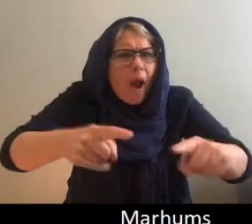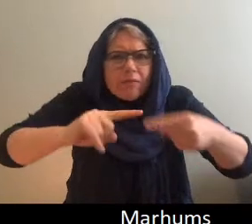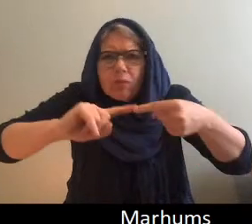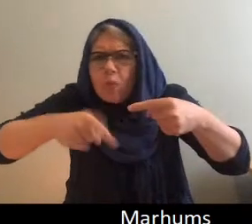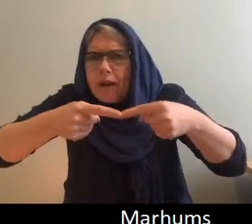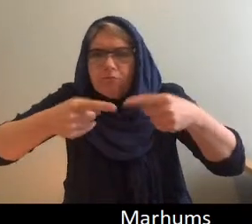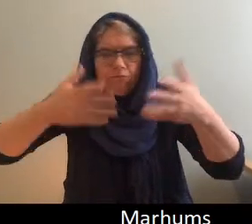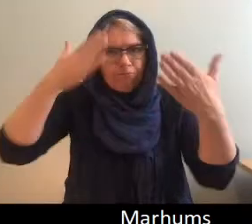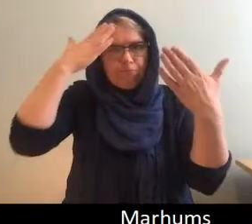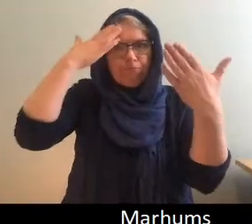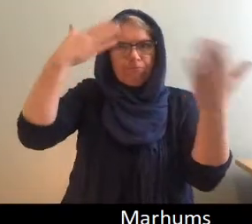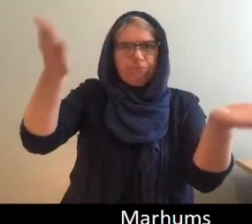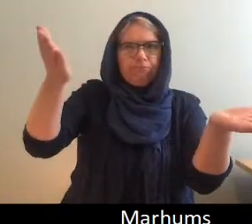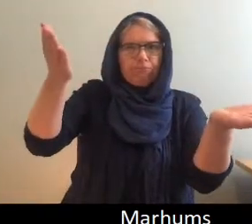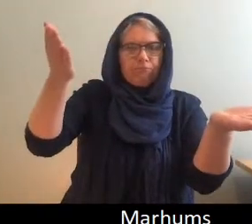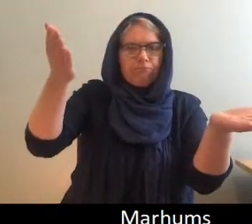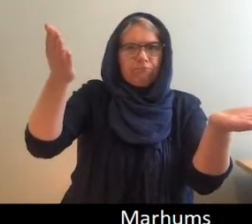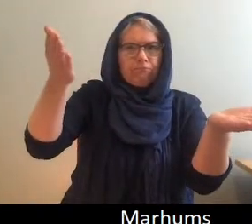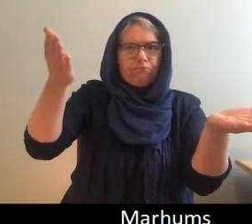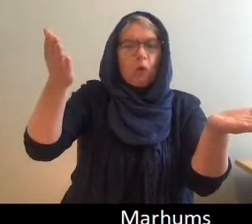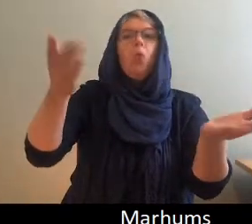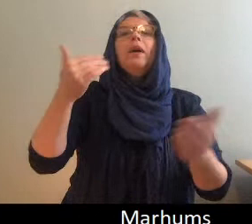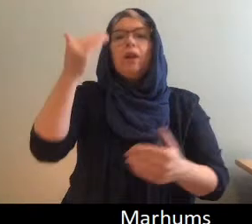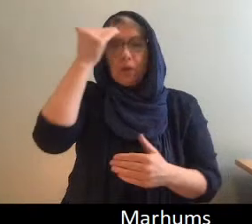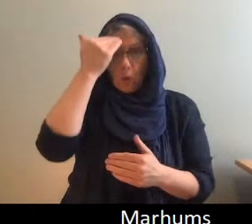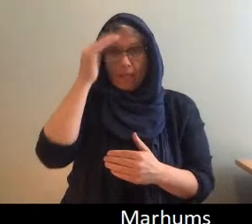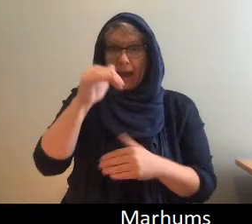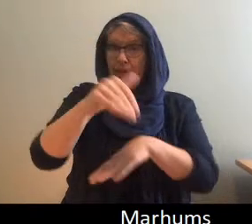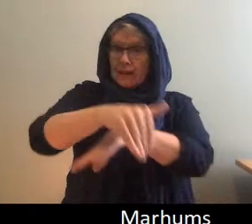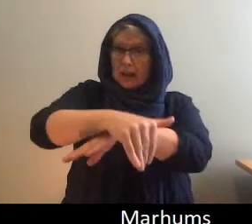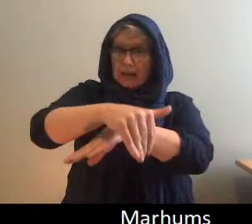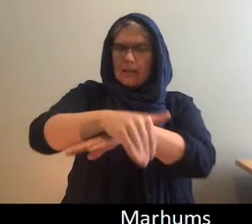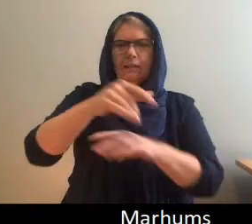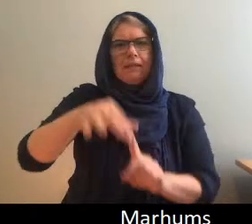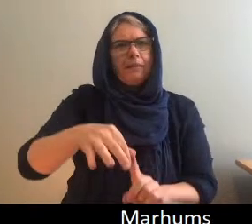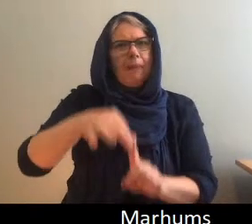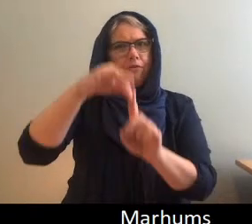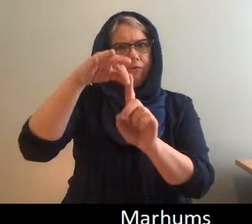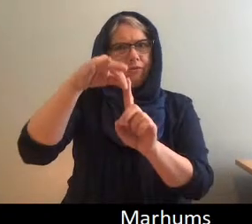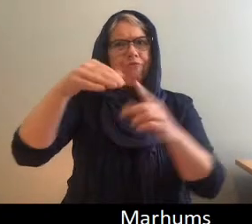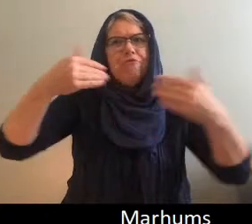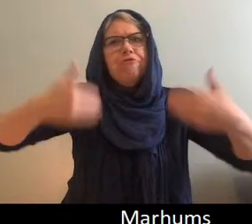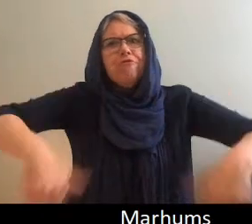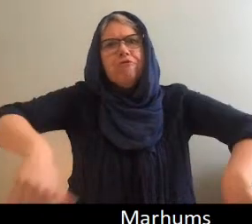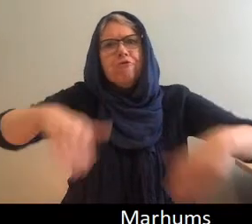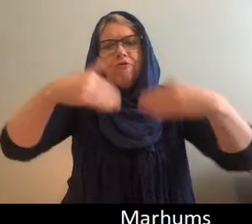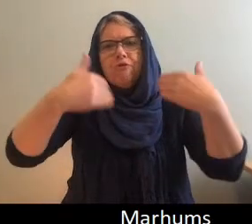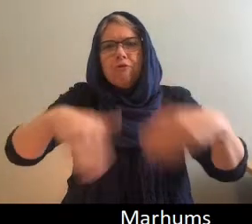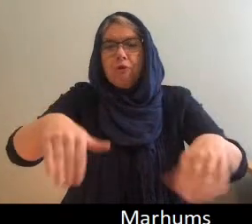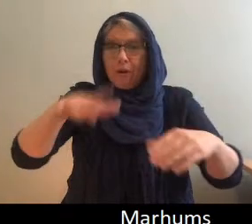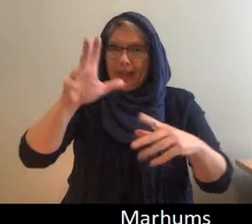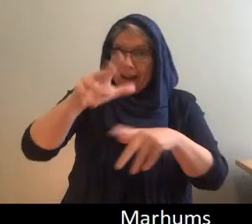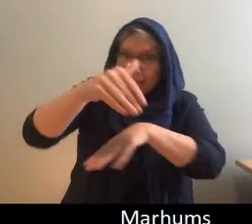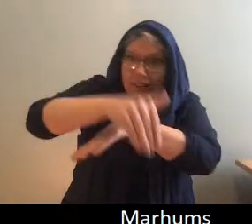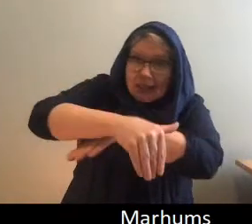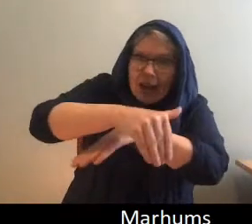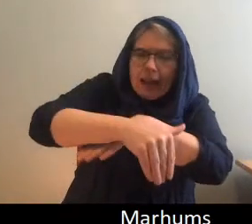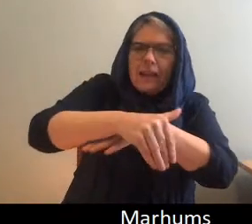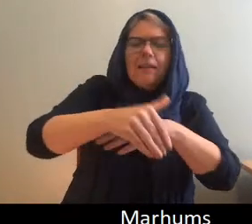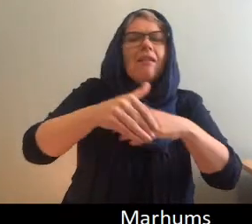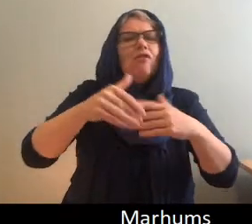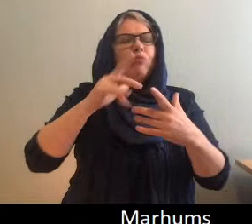Laylatul Qadr, for doing worship, for worshipping Allah on Laylatul Qadr. And that is why in many of the books of dua, books